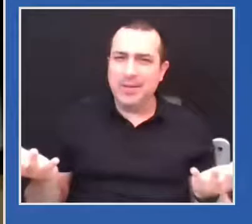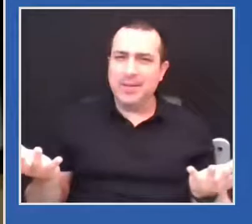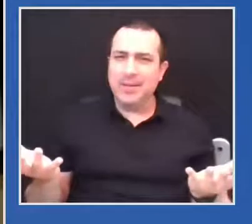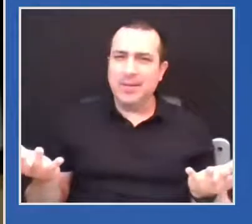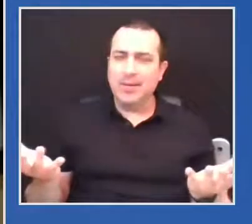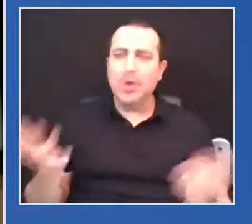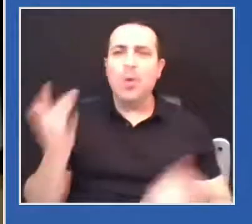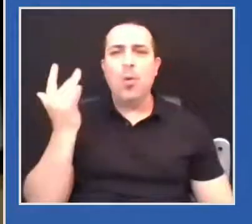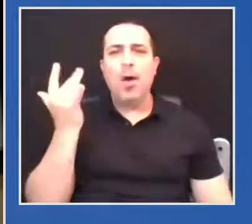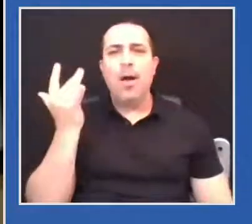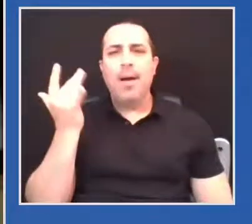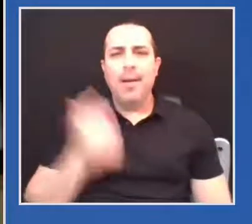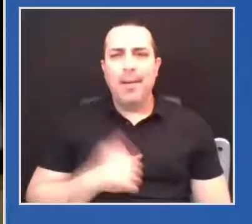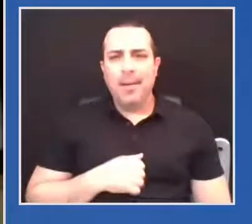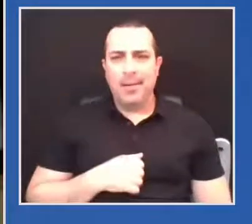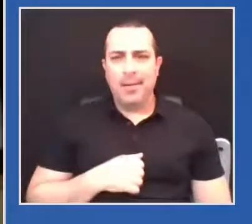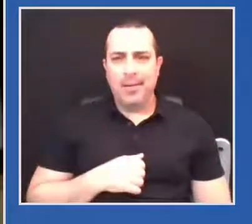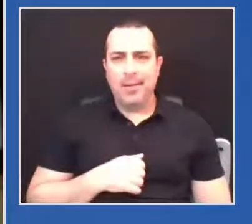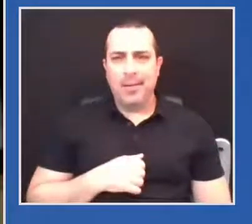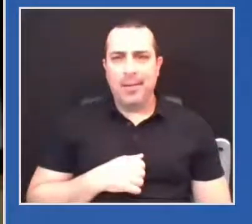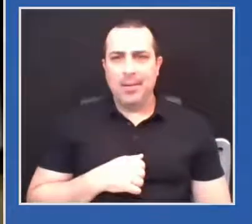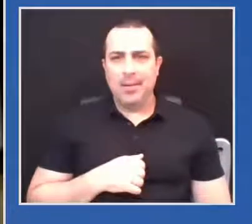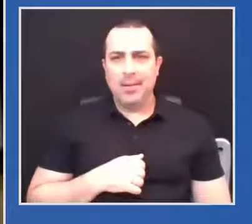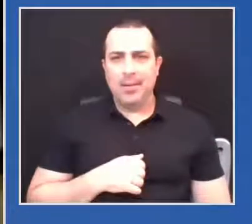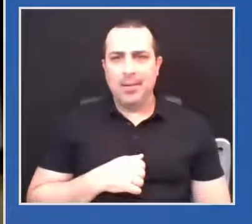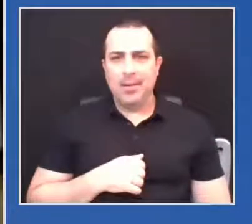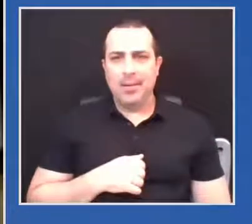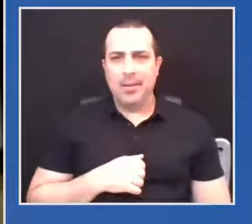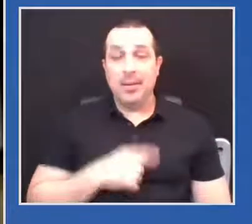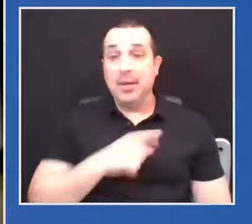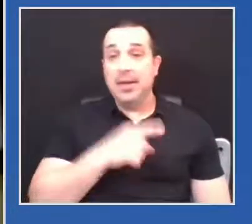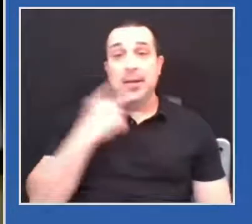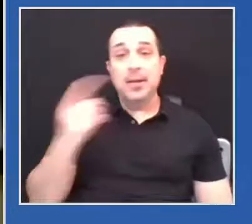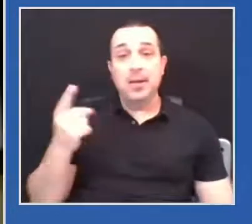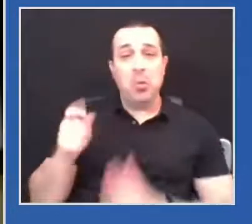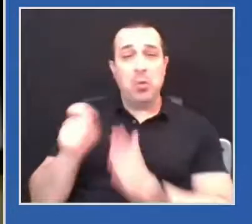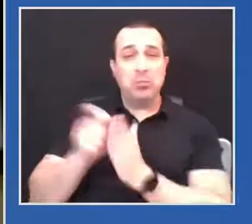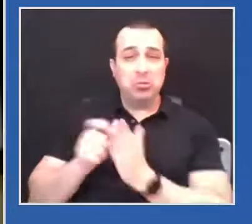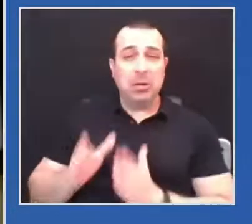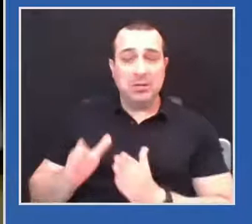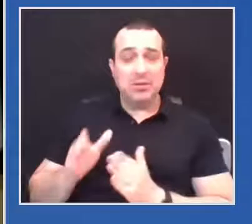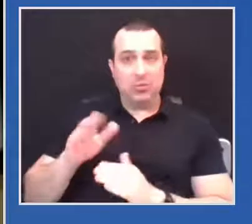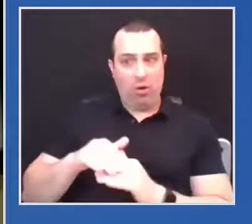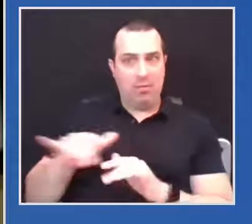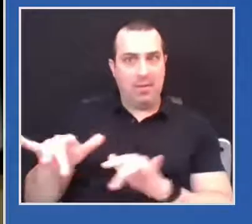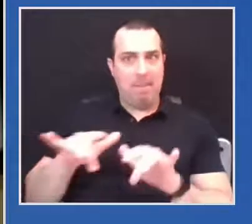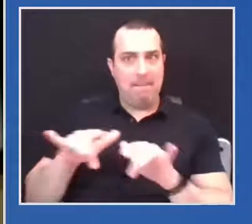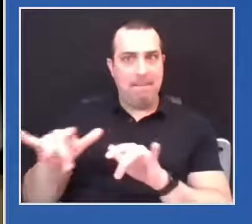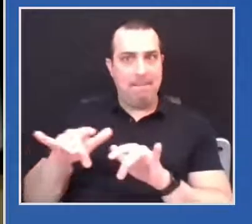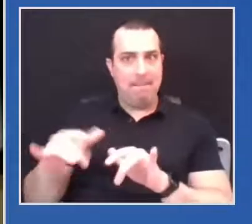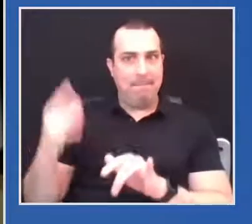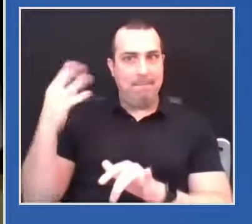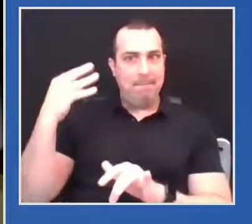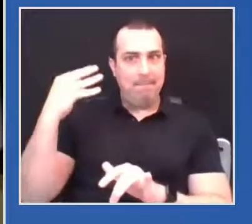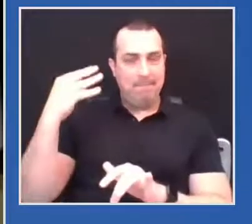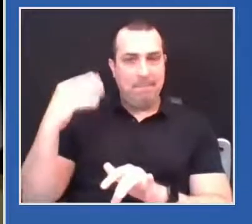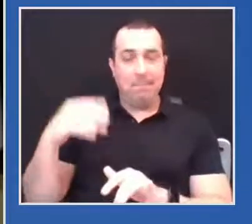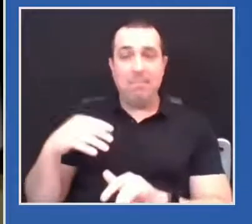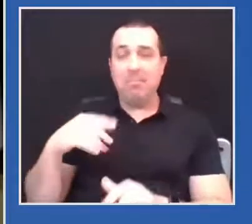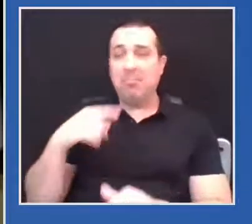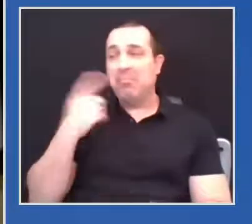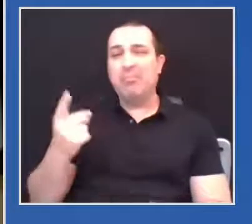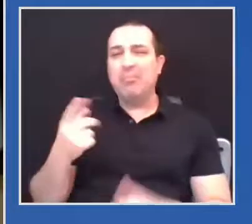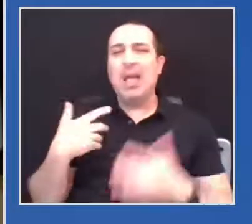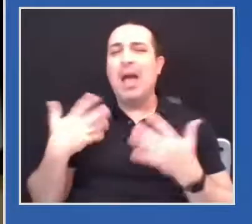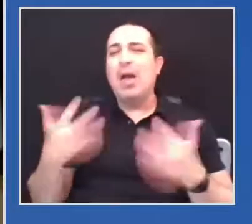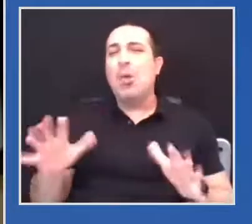Why? He told Woodward on tape, told Bob Woodward he didn't want to